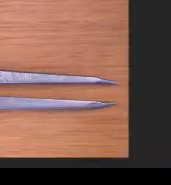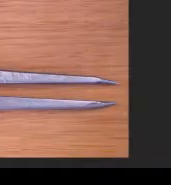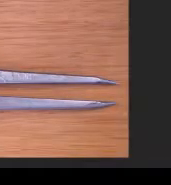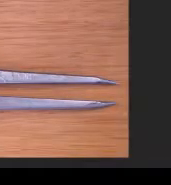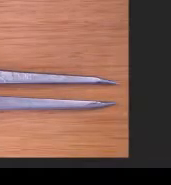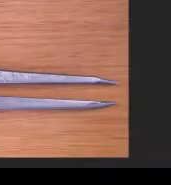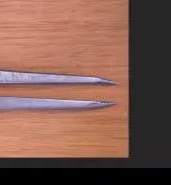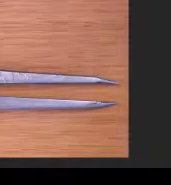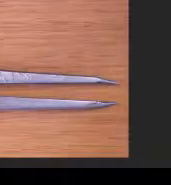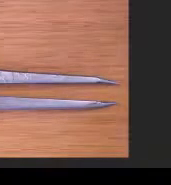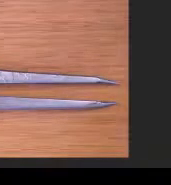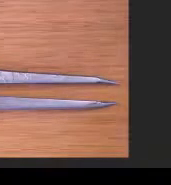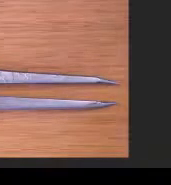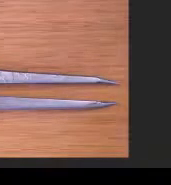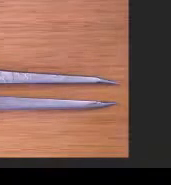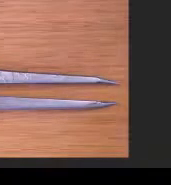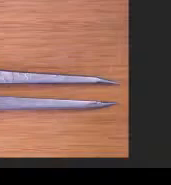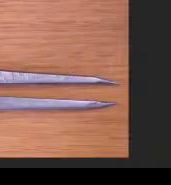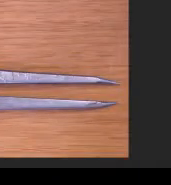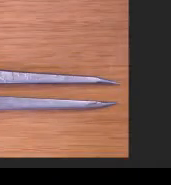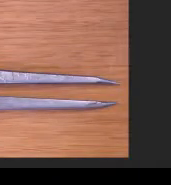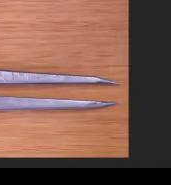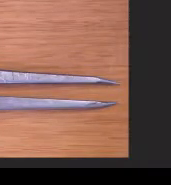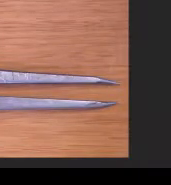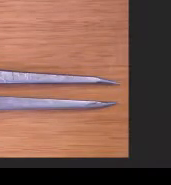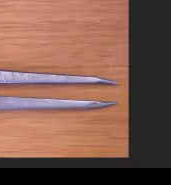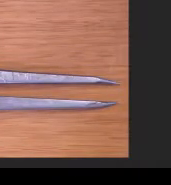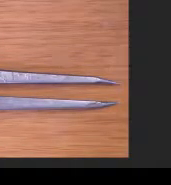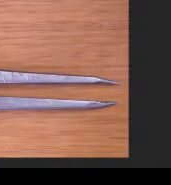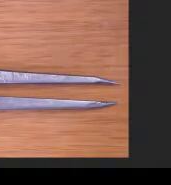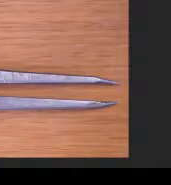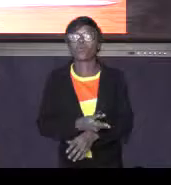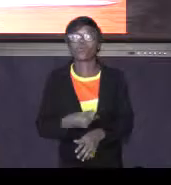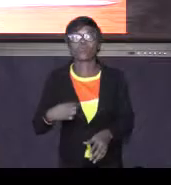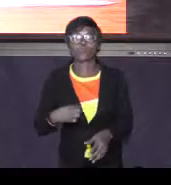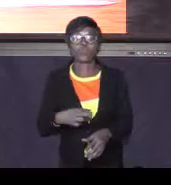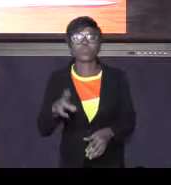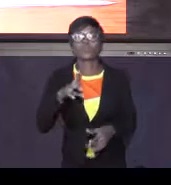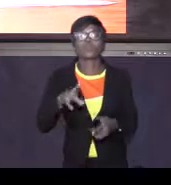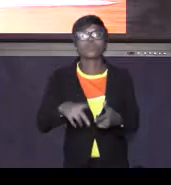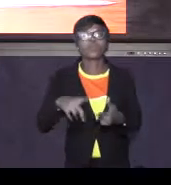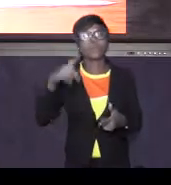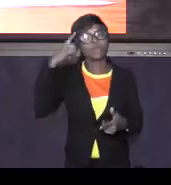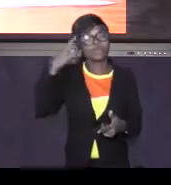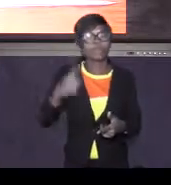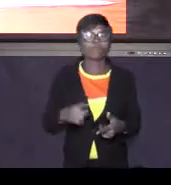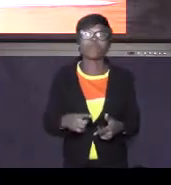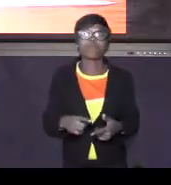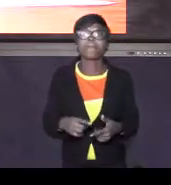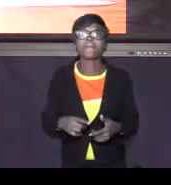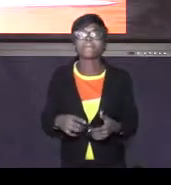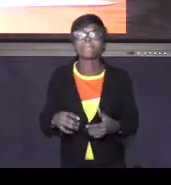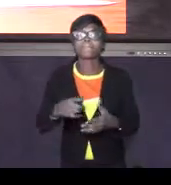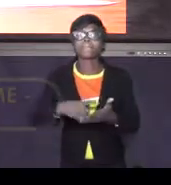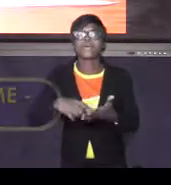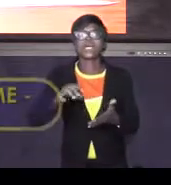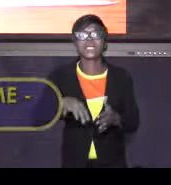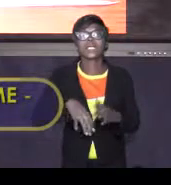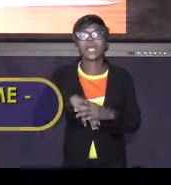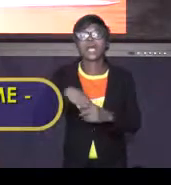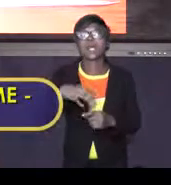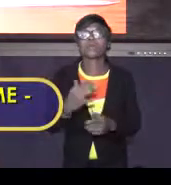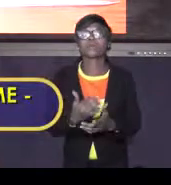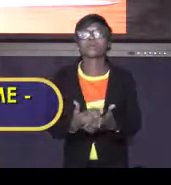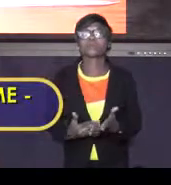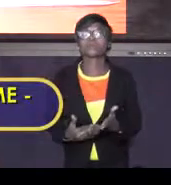have divider in your math set. So this one we use it for woodwork, used for marking out circles and arcs on wood